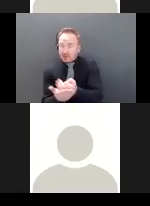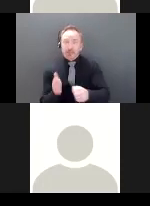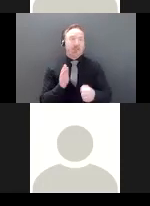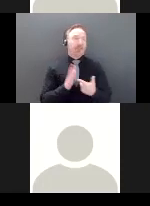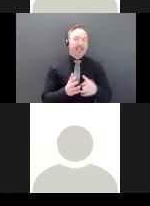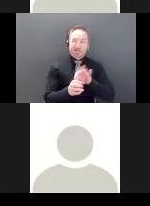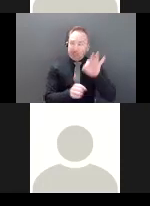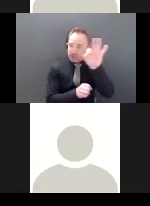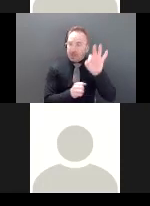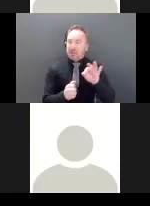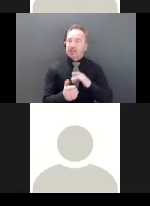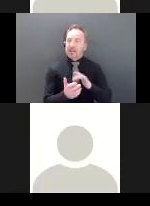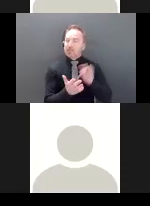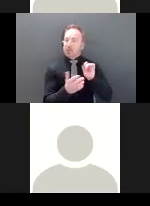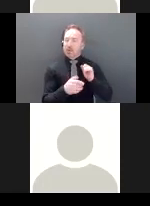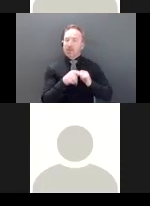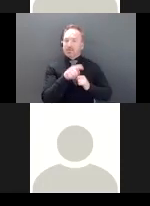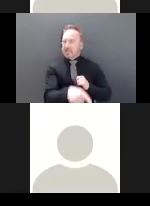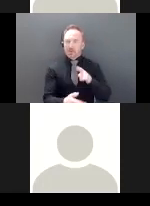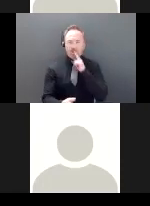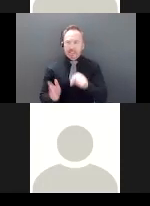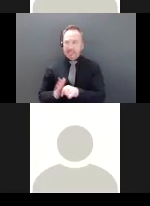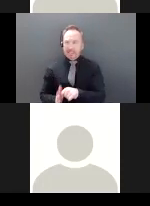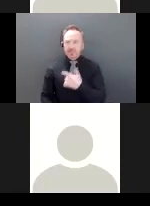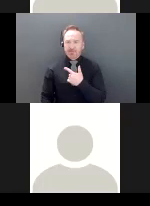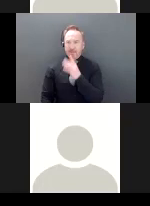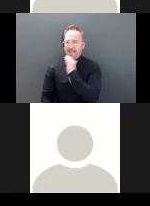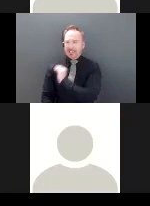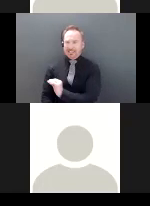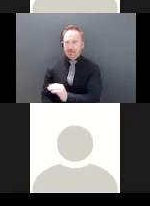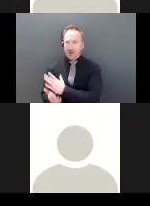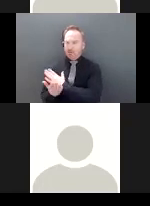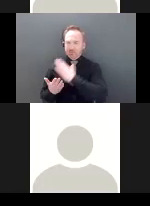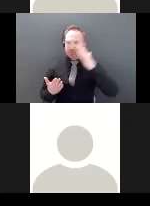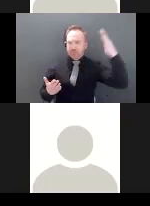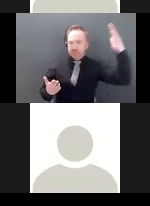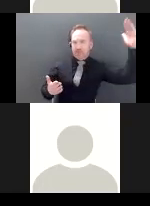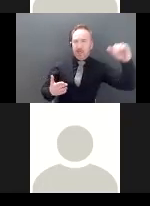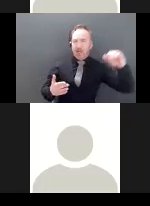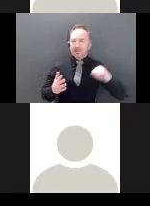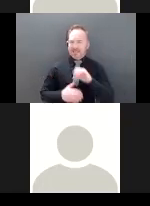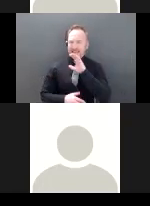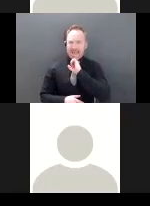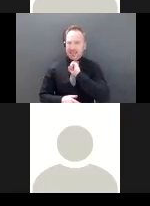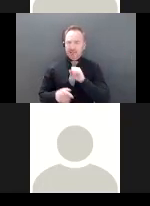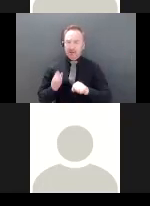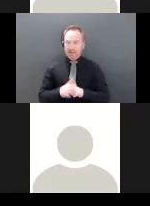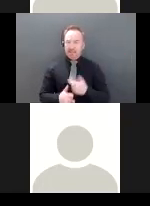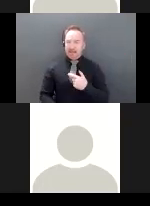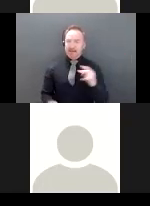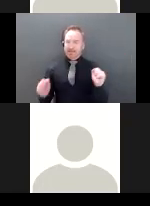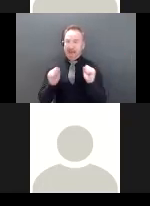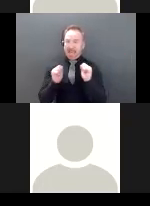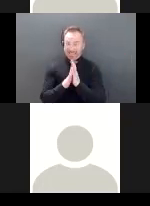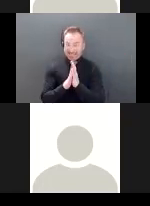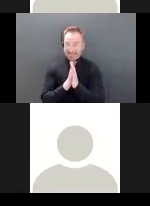includes really the entire lifespan, and recognizing that those types of violence compound and that they